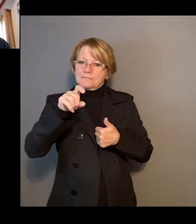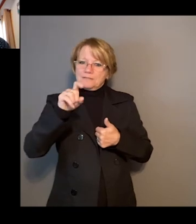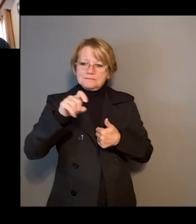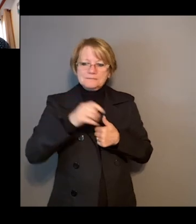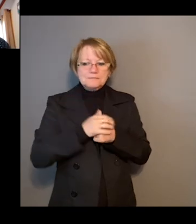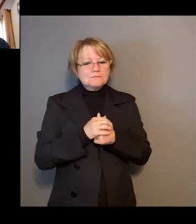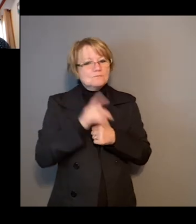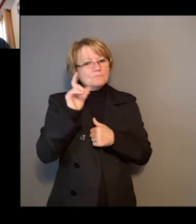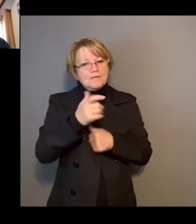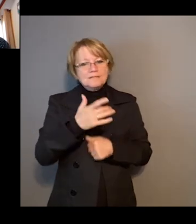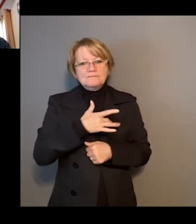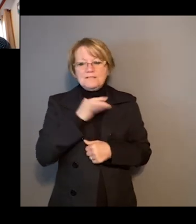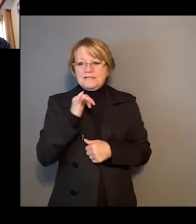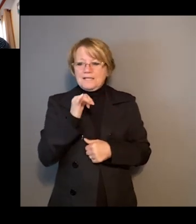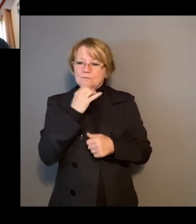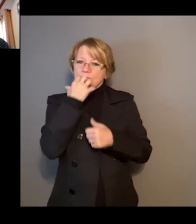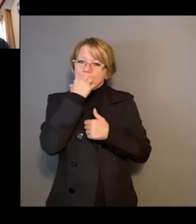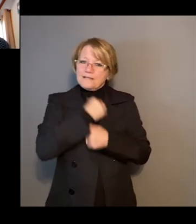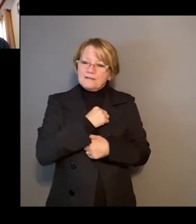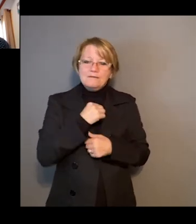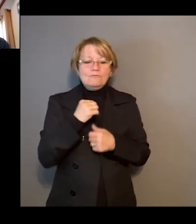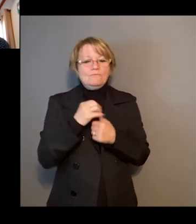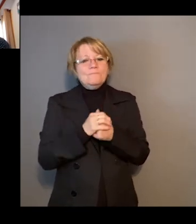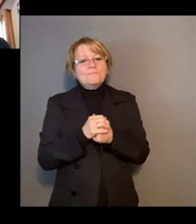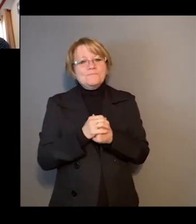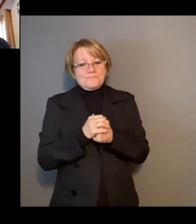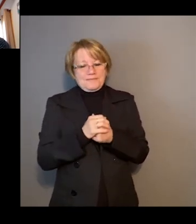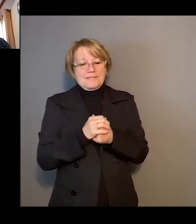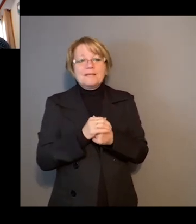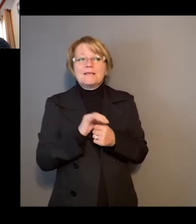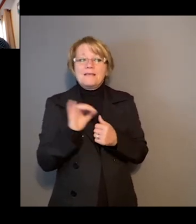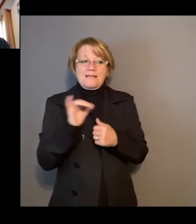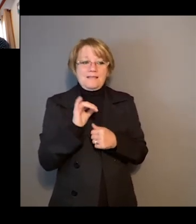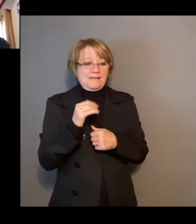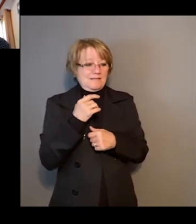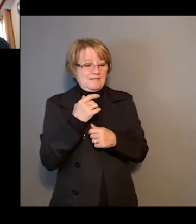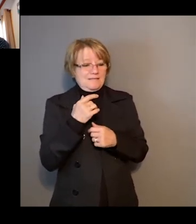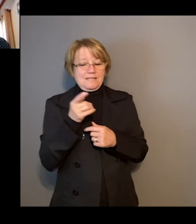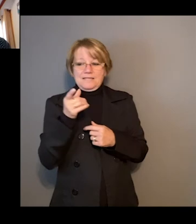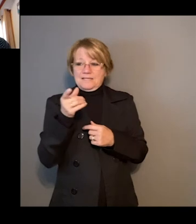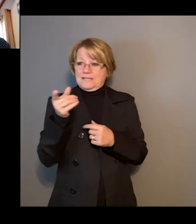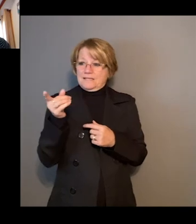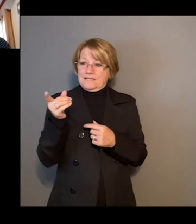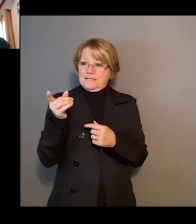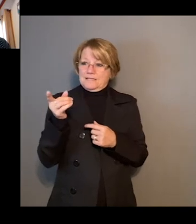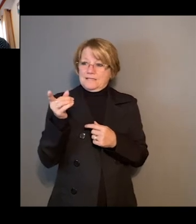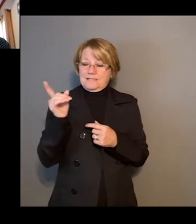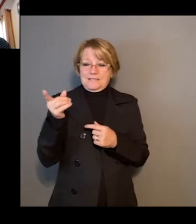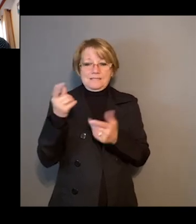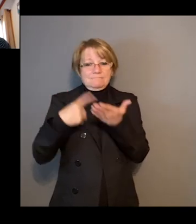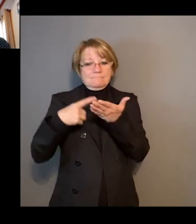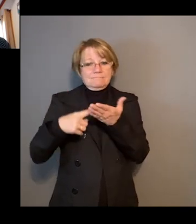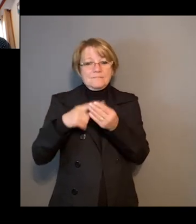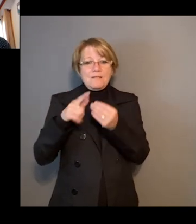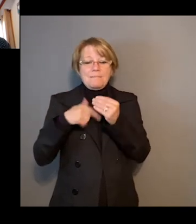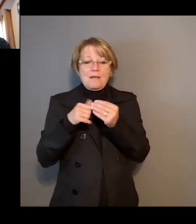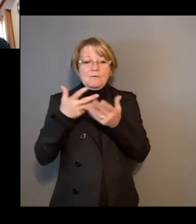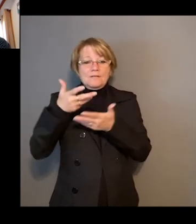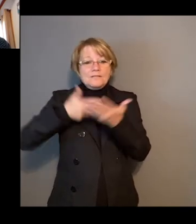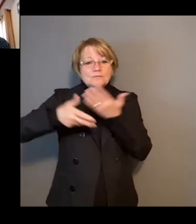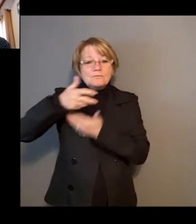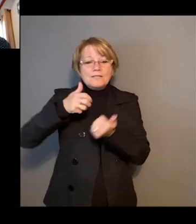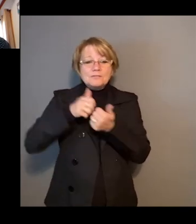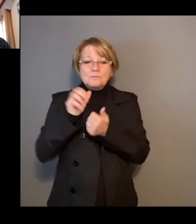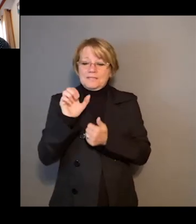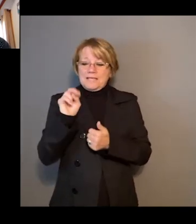them. And as Telly describes his interactions with Angen, it's not because Angen said, "I care about you, Telly."